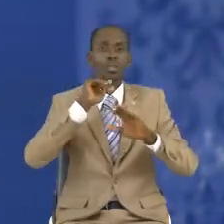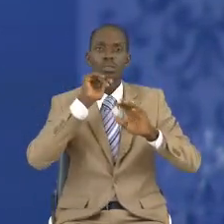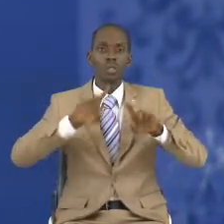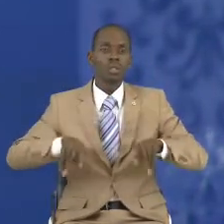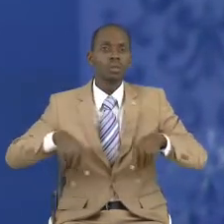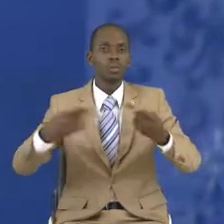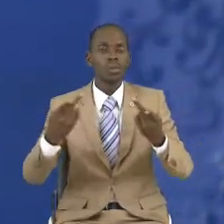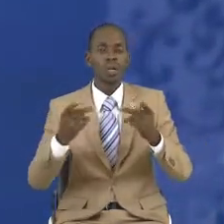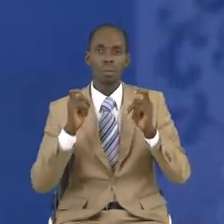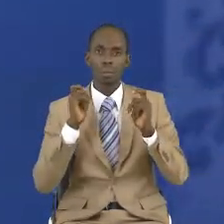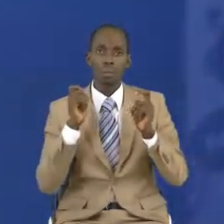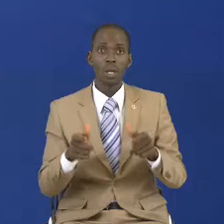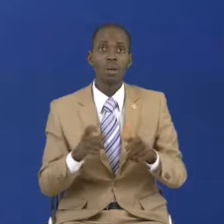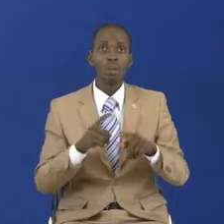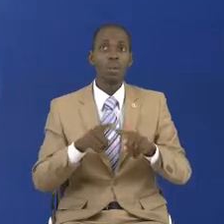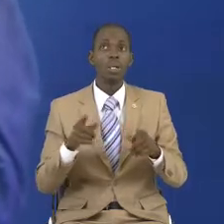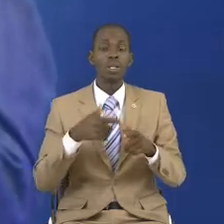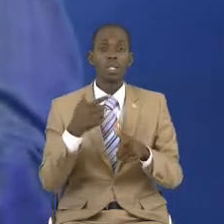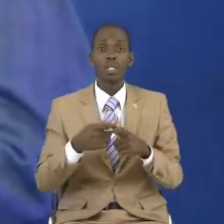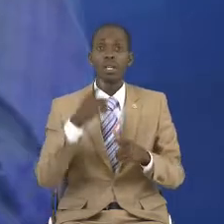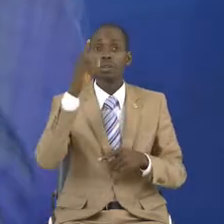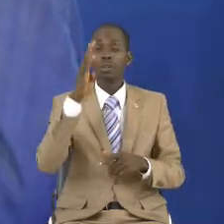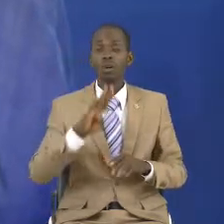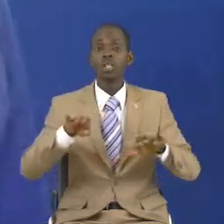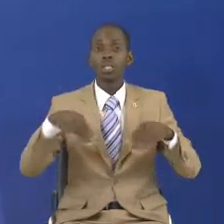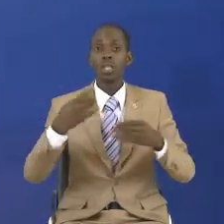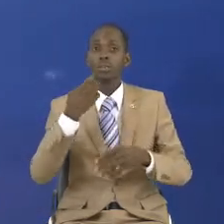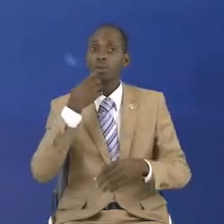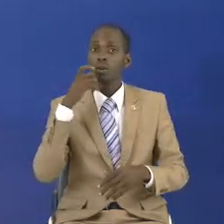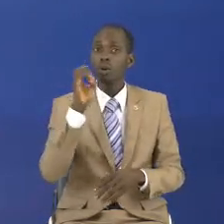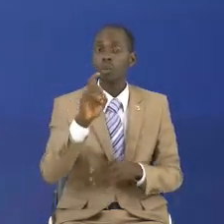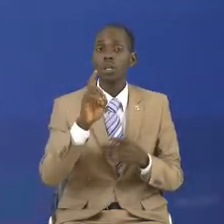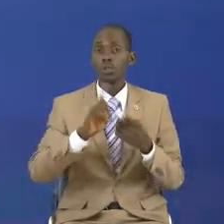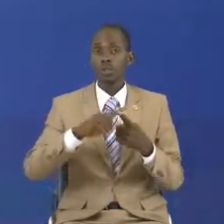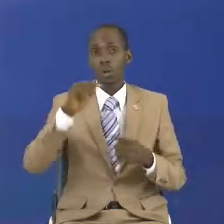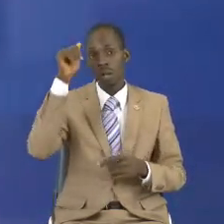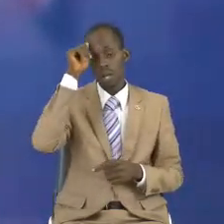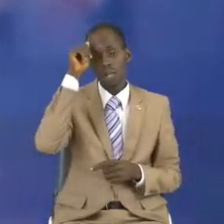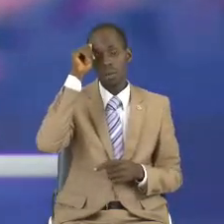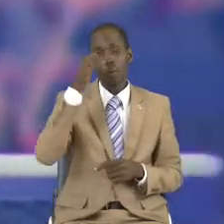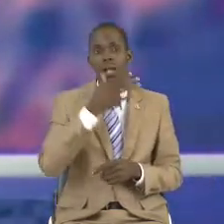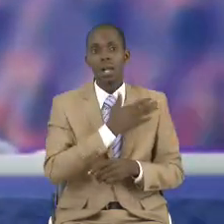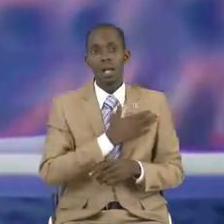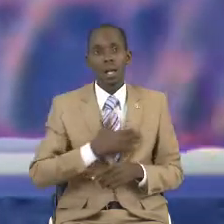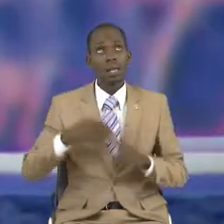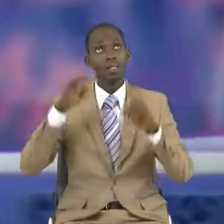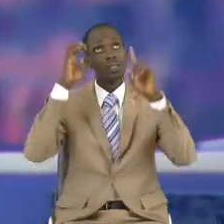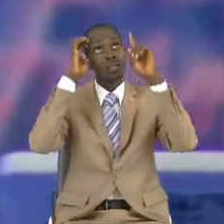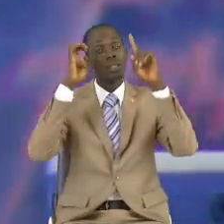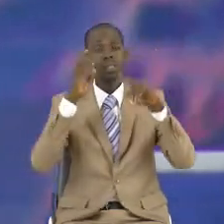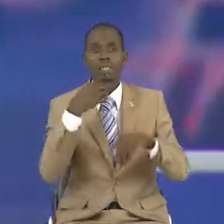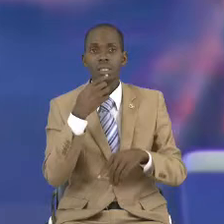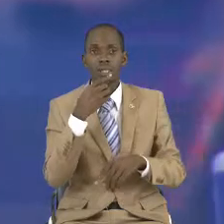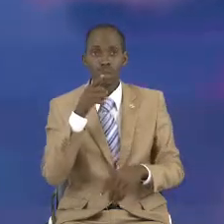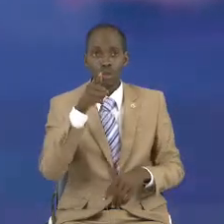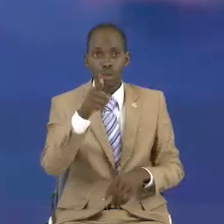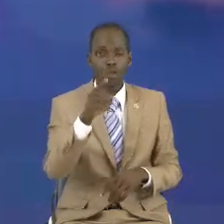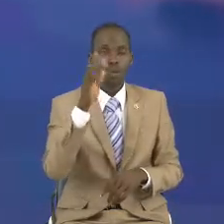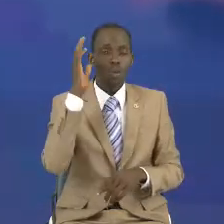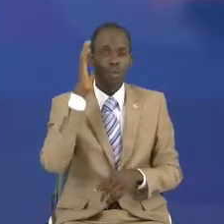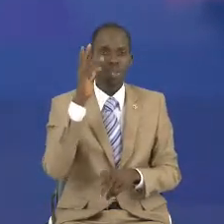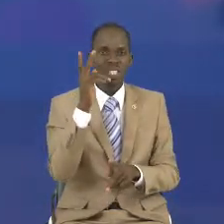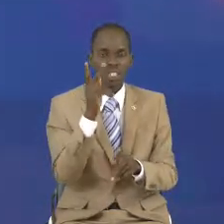then god gave the command to adam and he said you will keep this